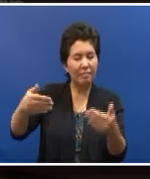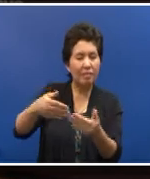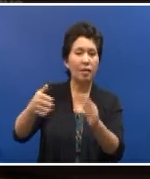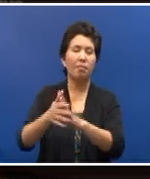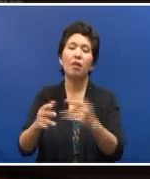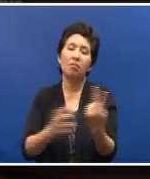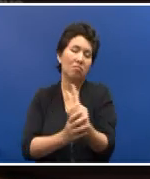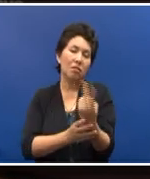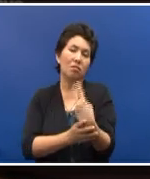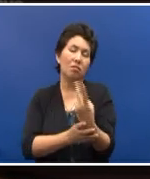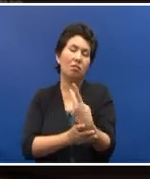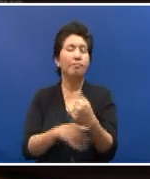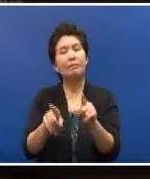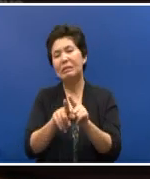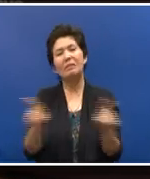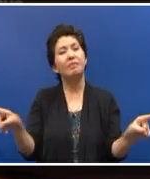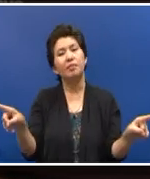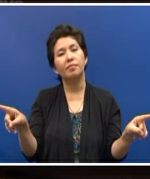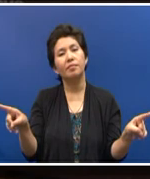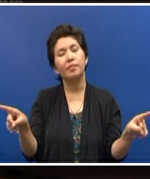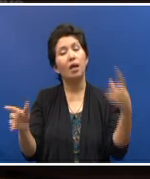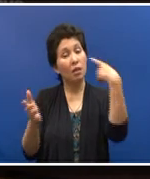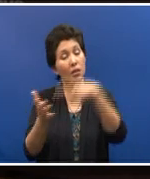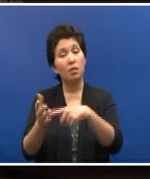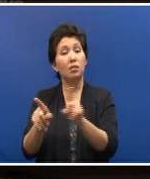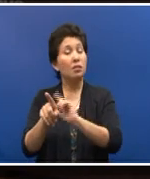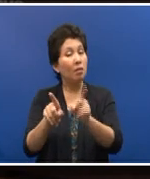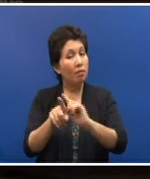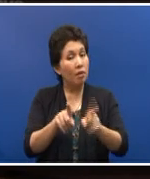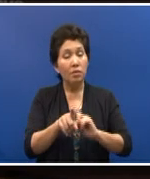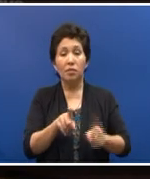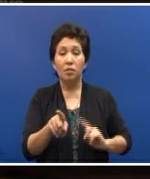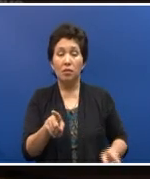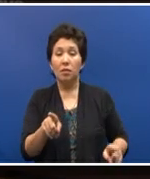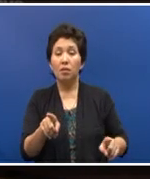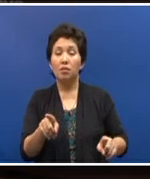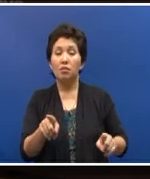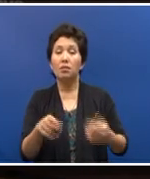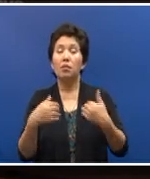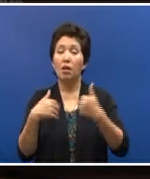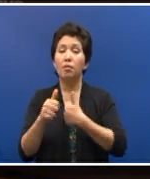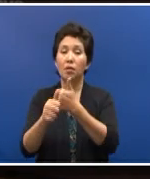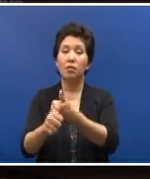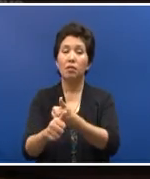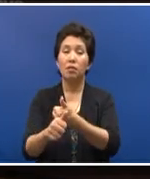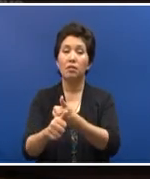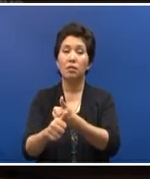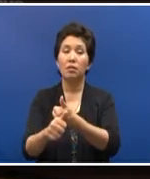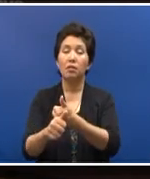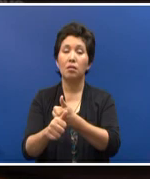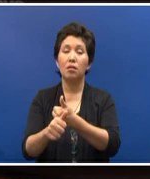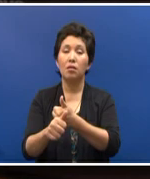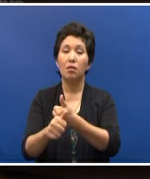they are both fundamentally different. These differences stem from the divergent assumptions